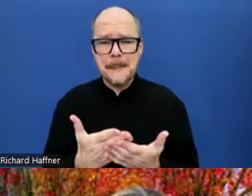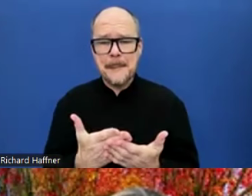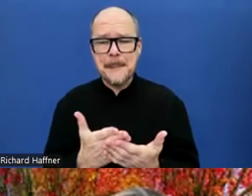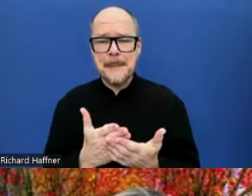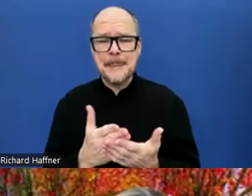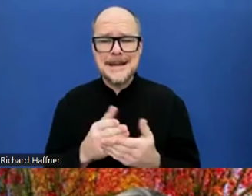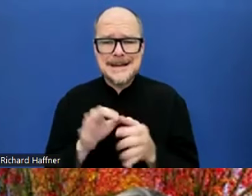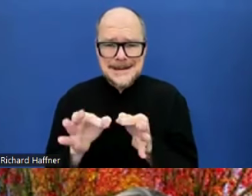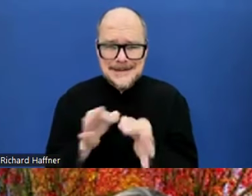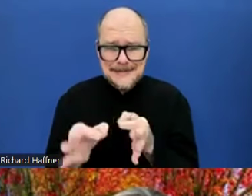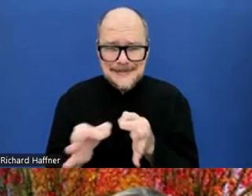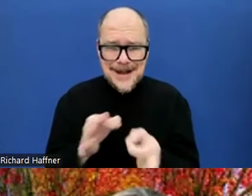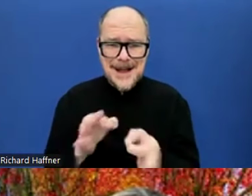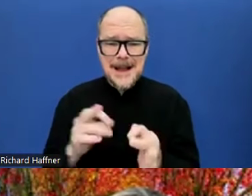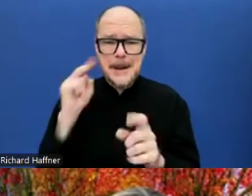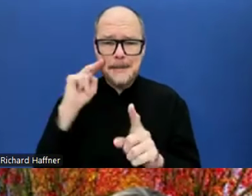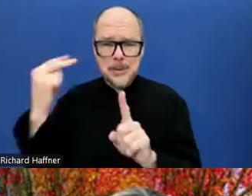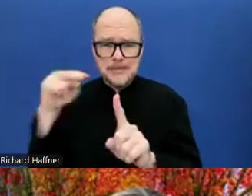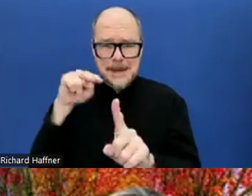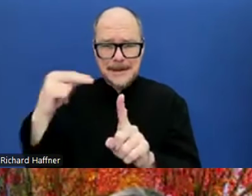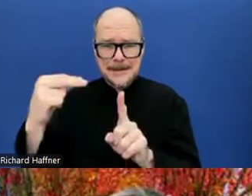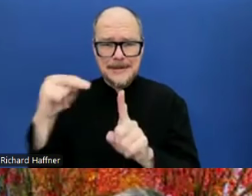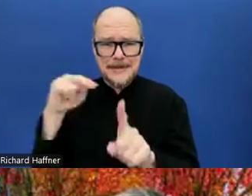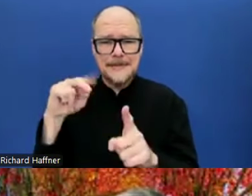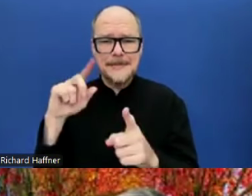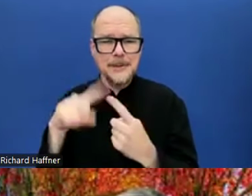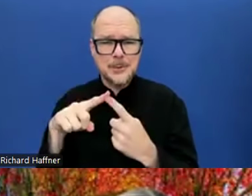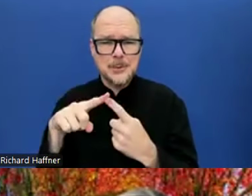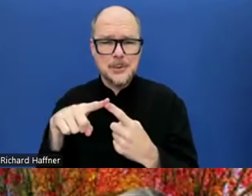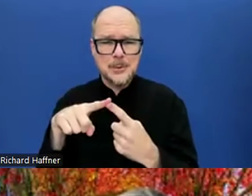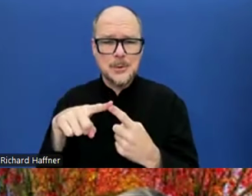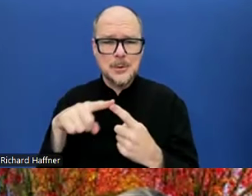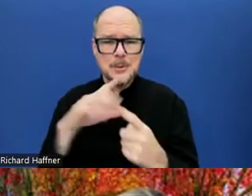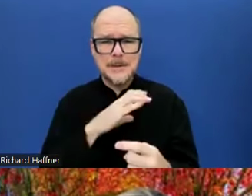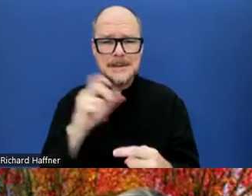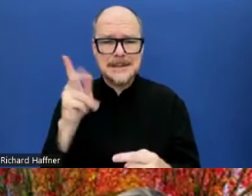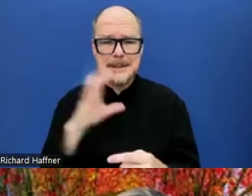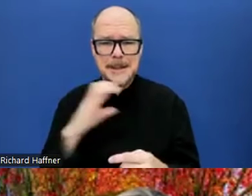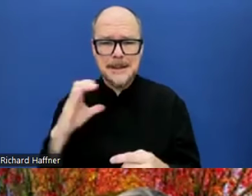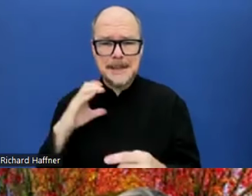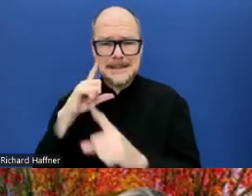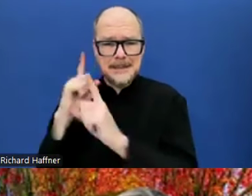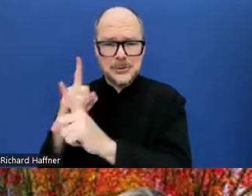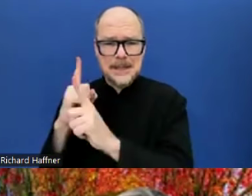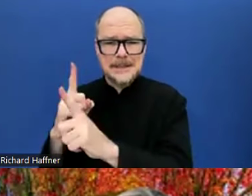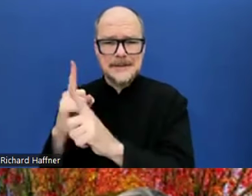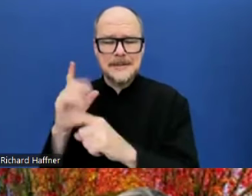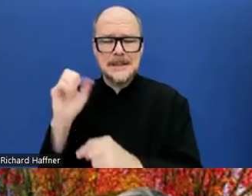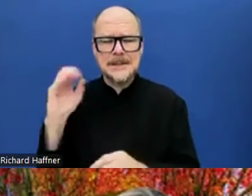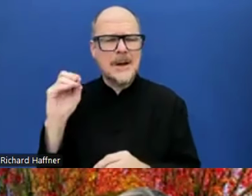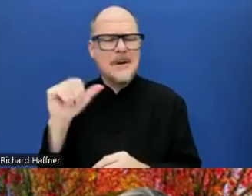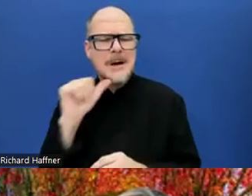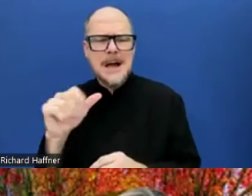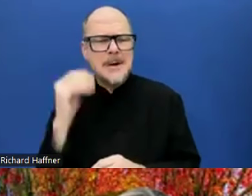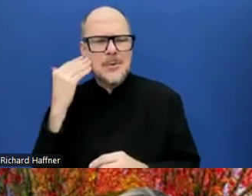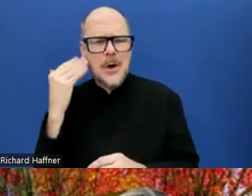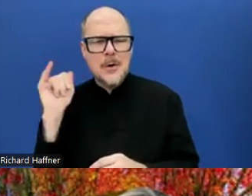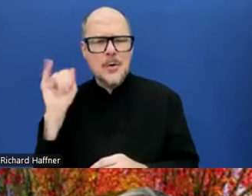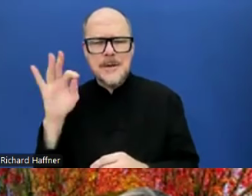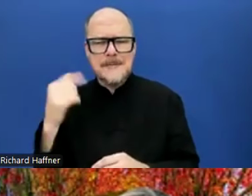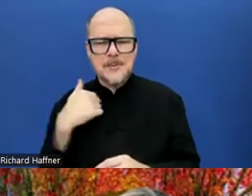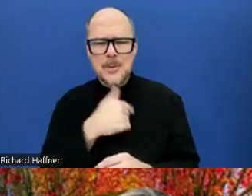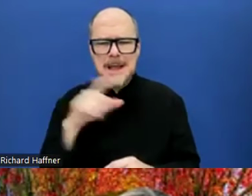defined perspective to what the subcommittee's objectives are. So I don't know if there's the need for us to decide